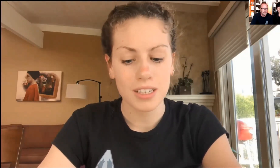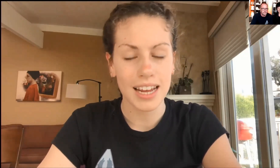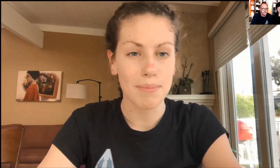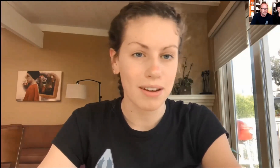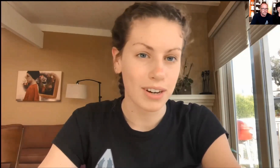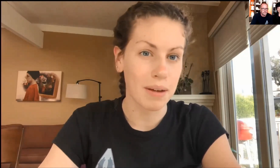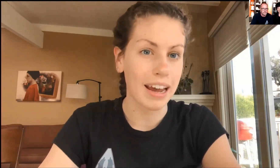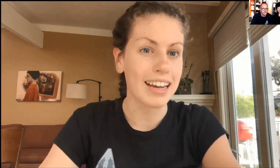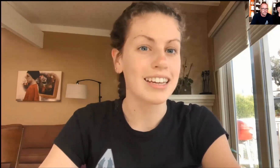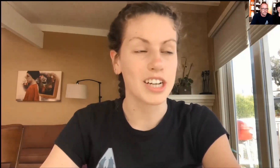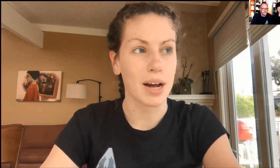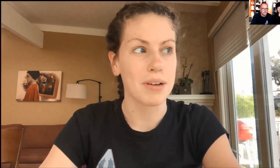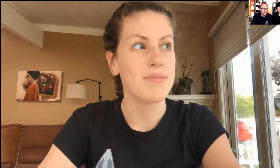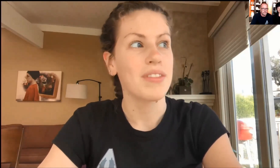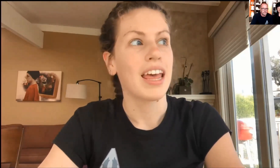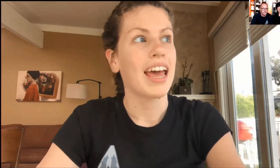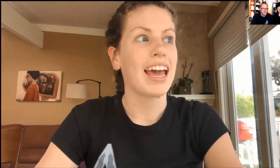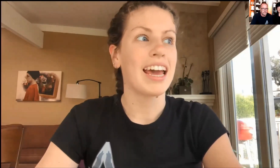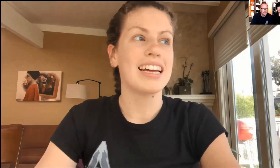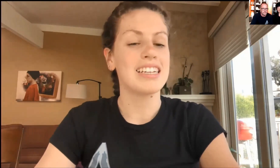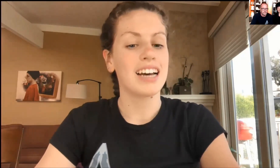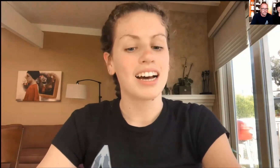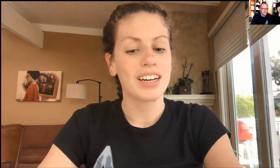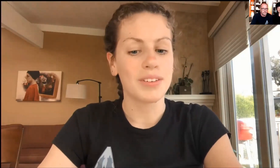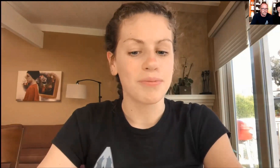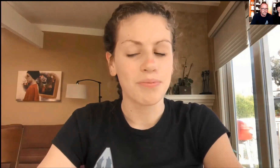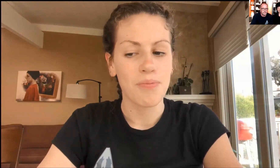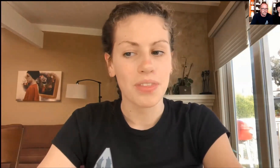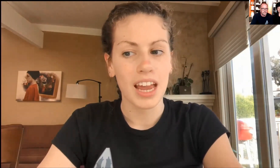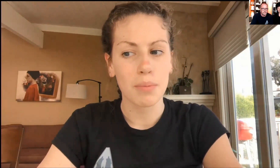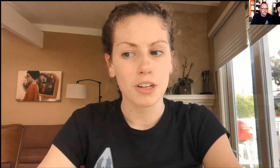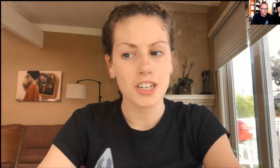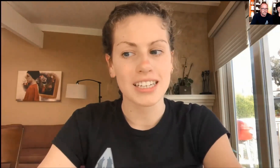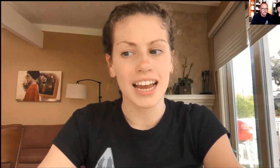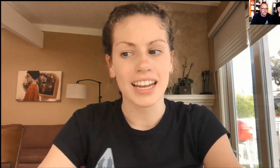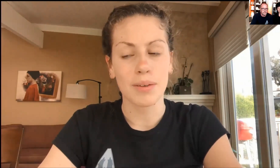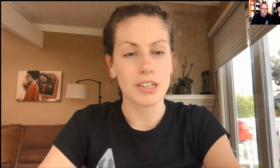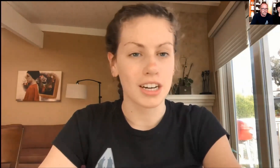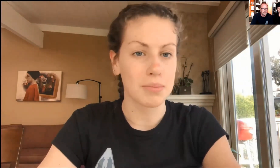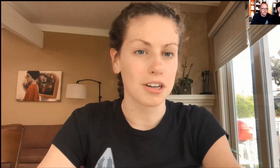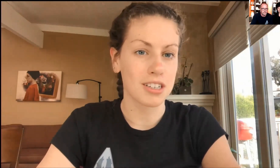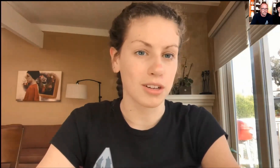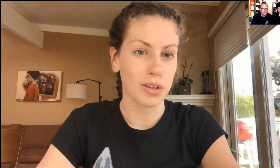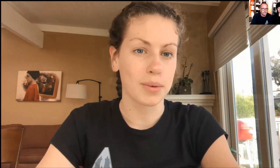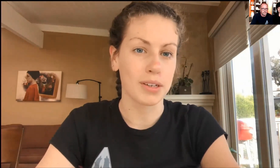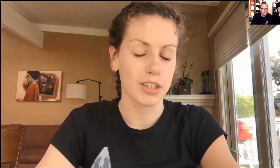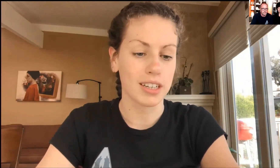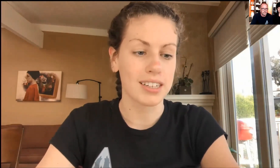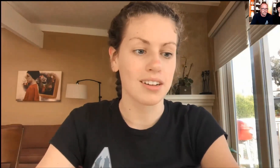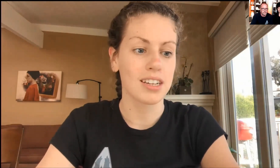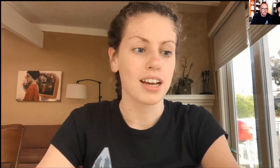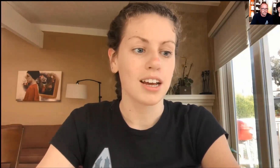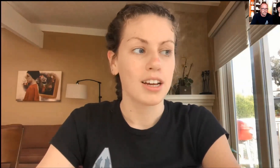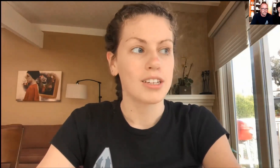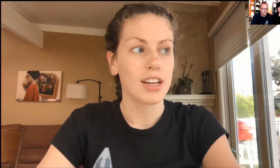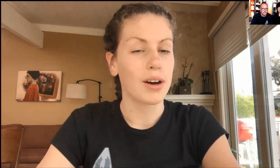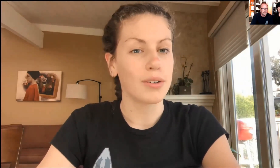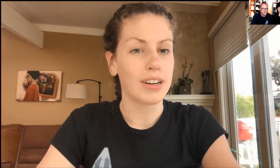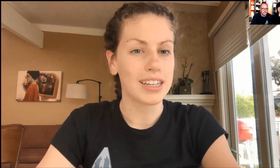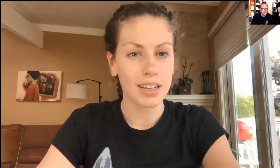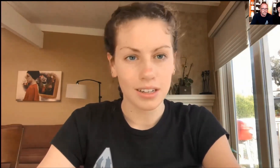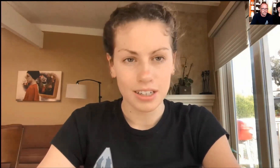pulled aside my friend May Chapman, and I pulled her aside, and we talked about our Silver Award for Girl Scouts.